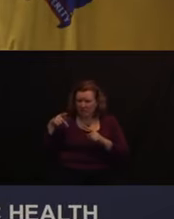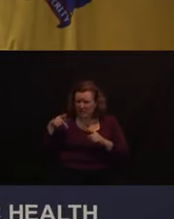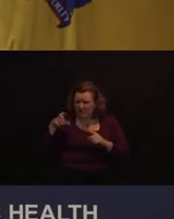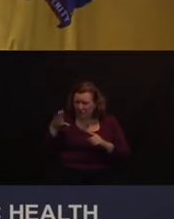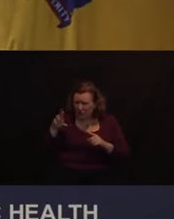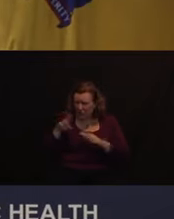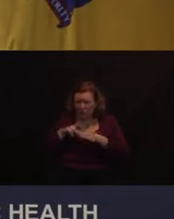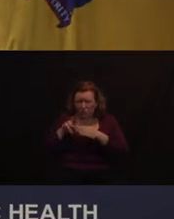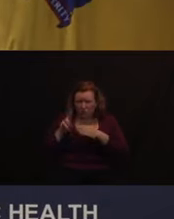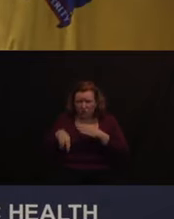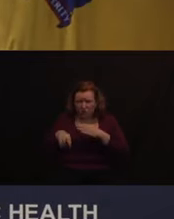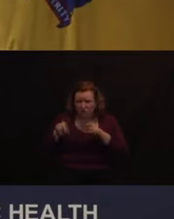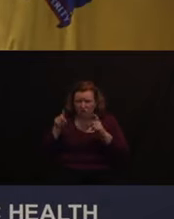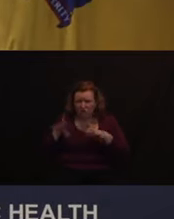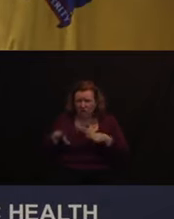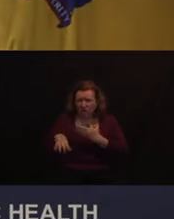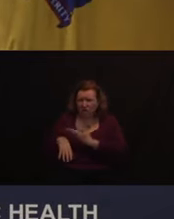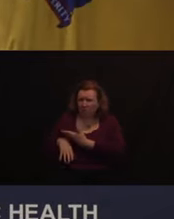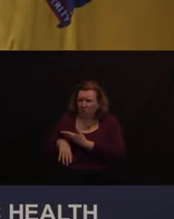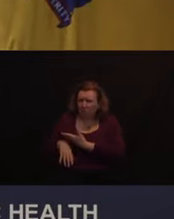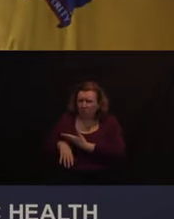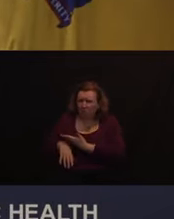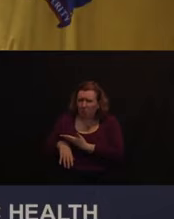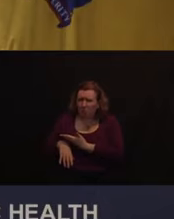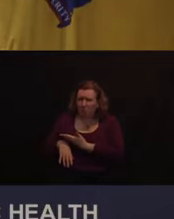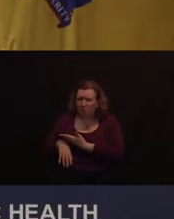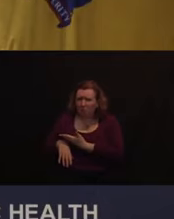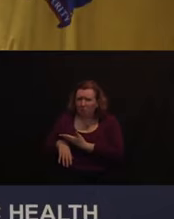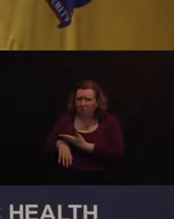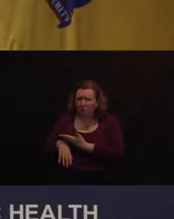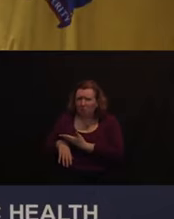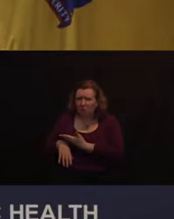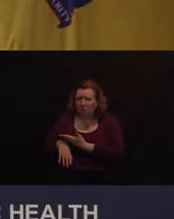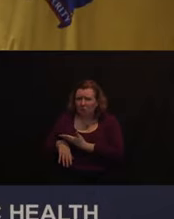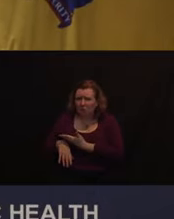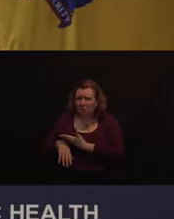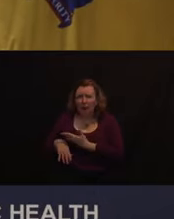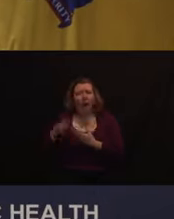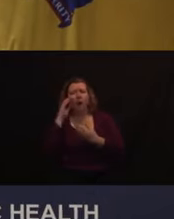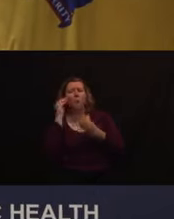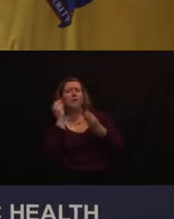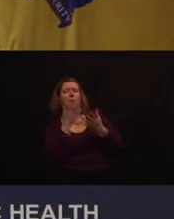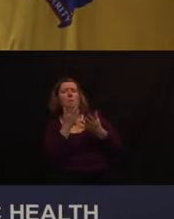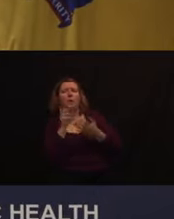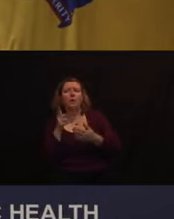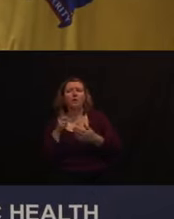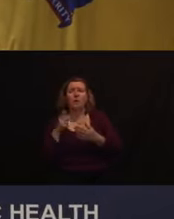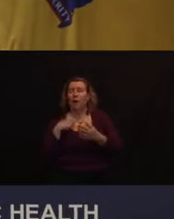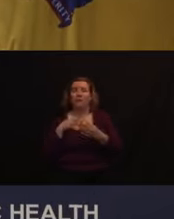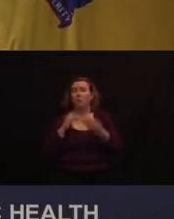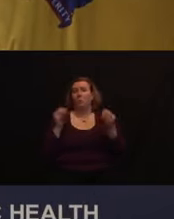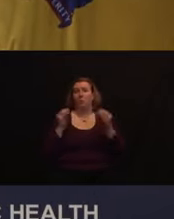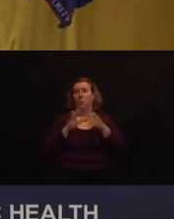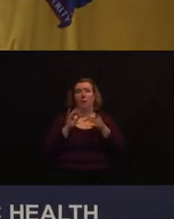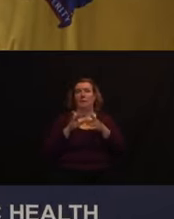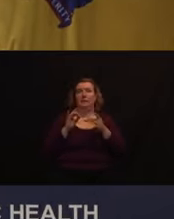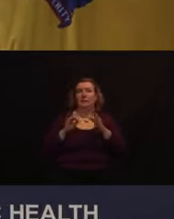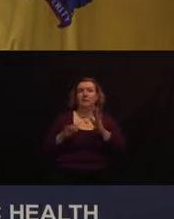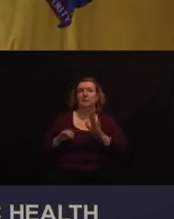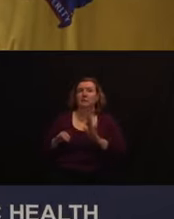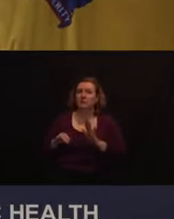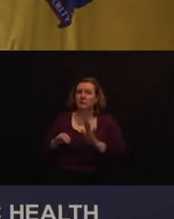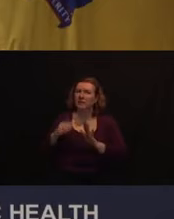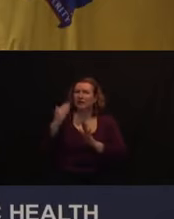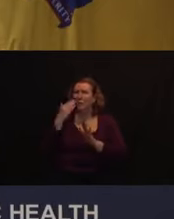Okay. Can we come back to you on that? No color. I know there was some inference, and